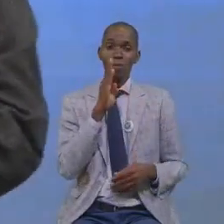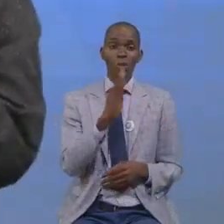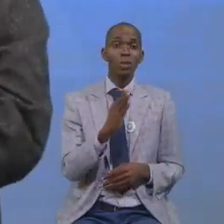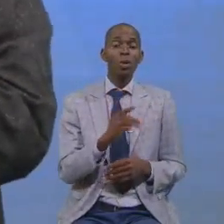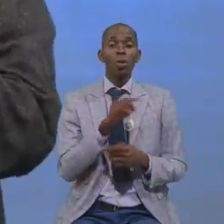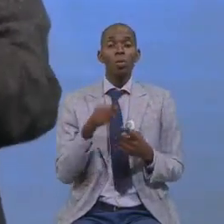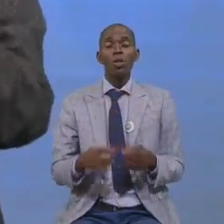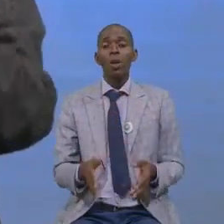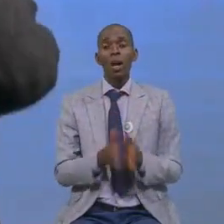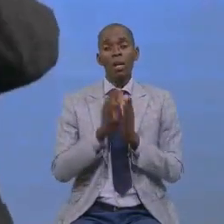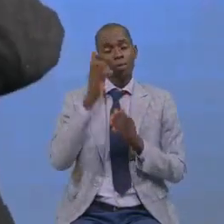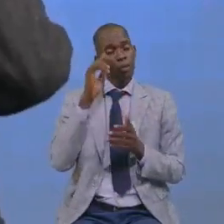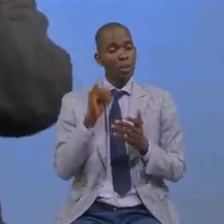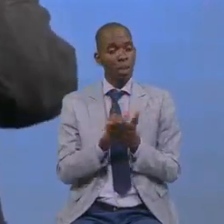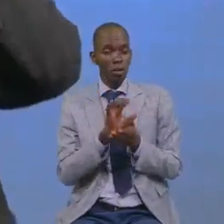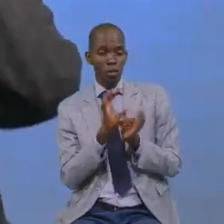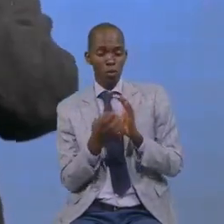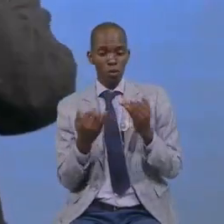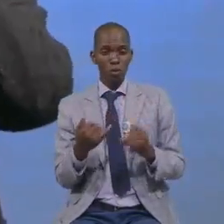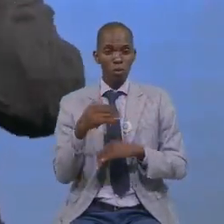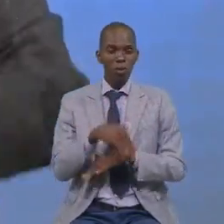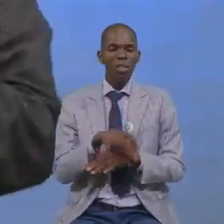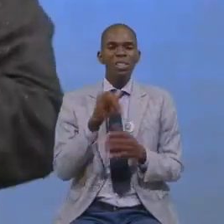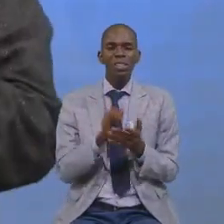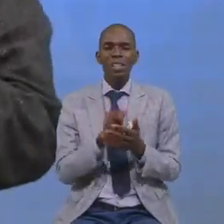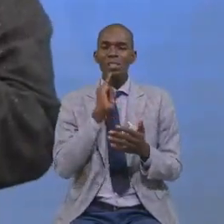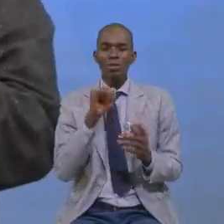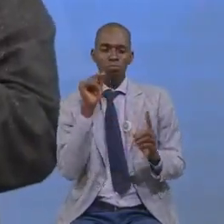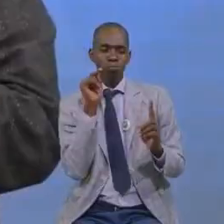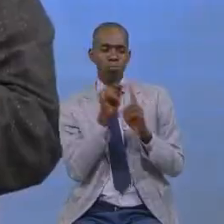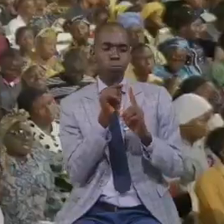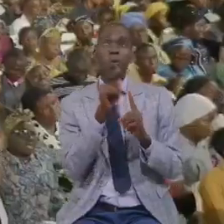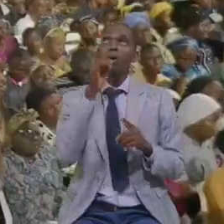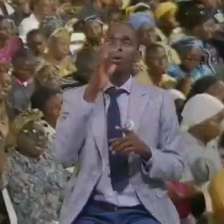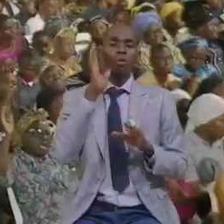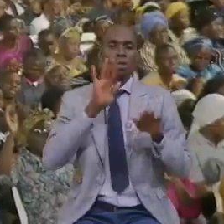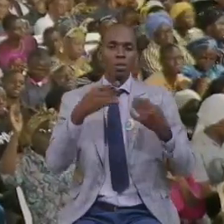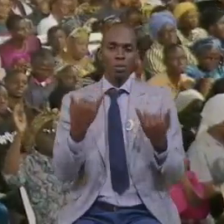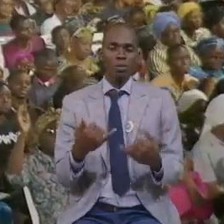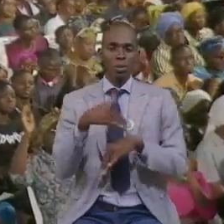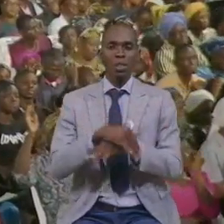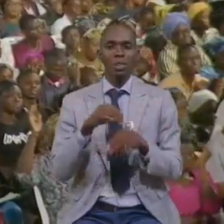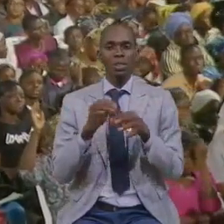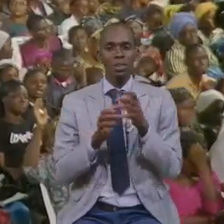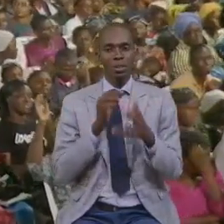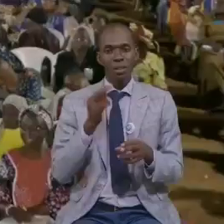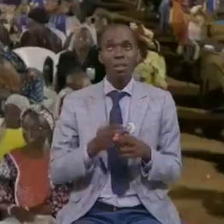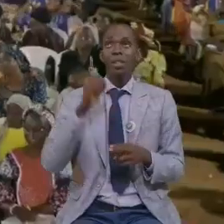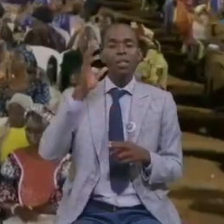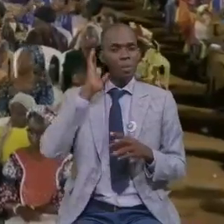that conversion tonight, that's exactly what God will give you tonight. He will give you.